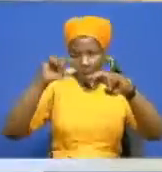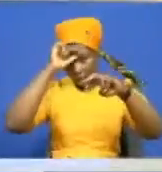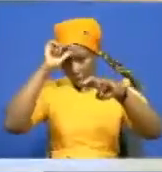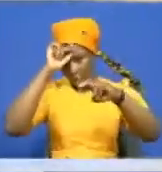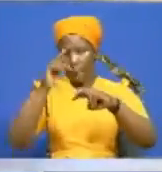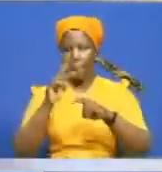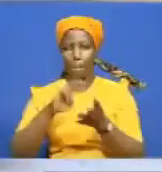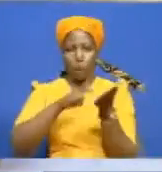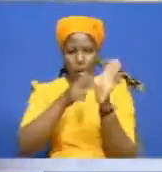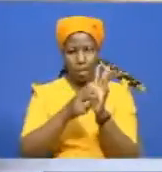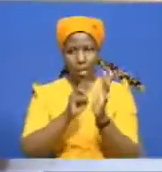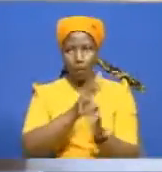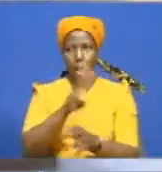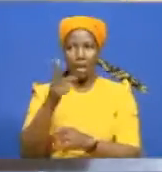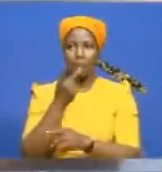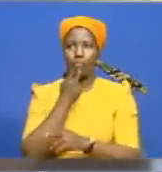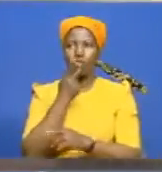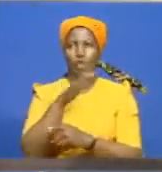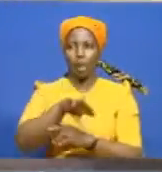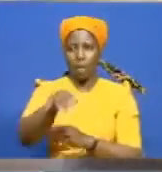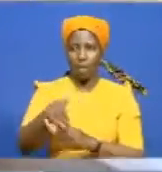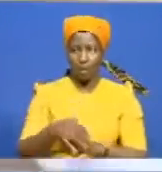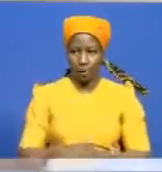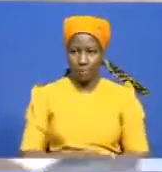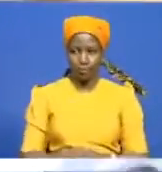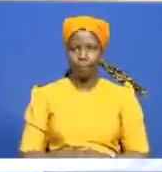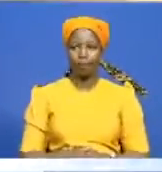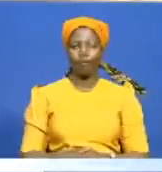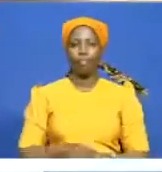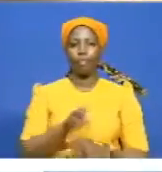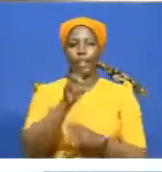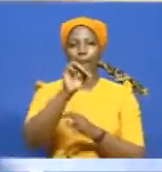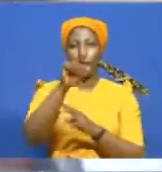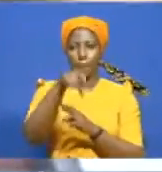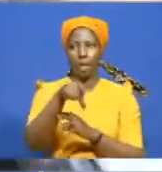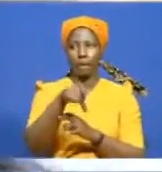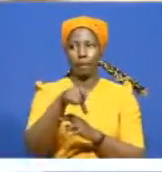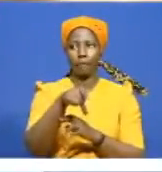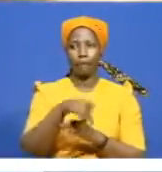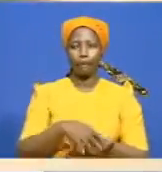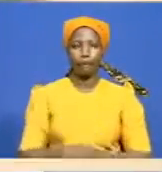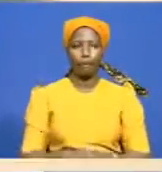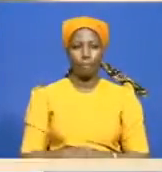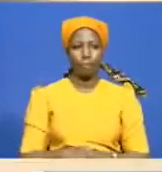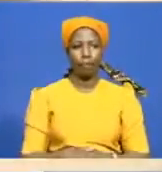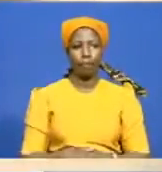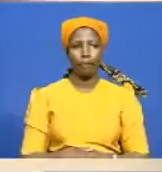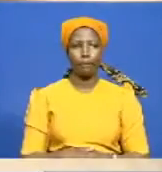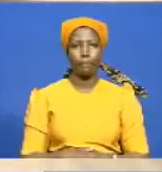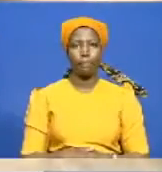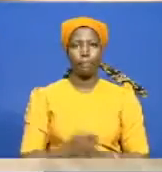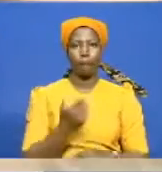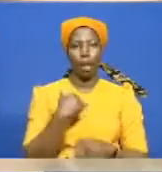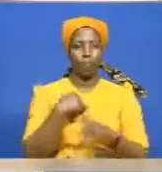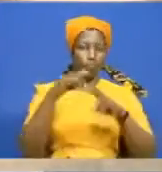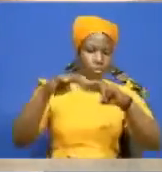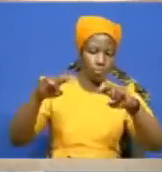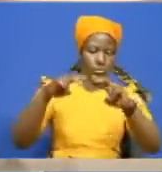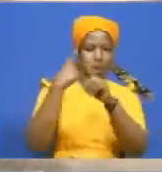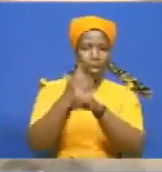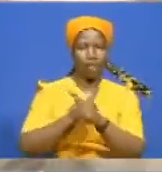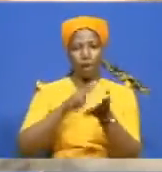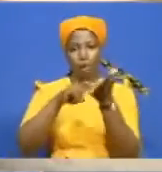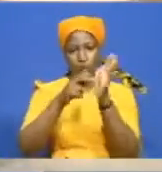County. 9.8 billion was mentioned. The legislators were, however, unhappy with the way a number of projects in the county have